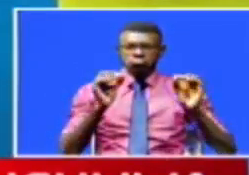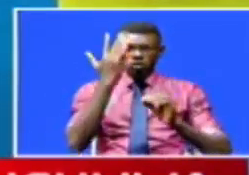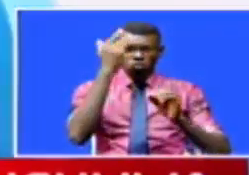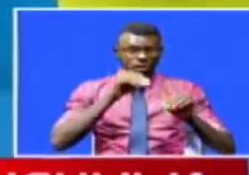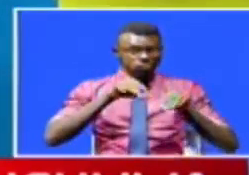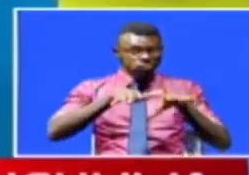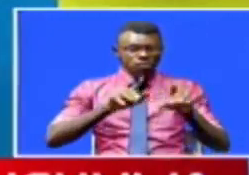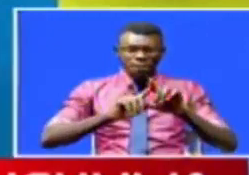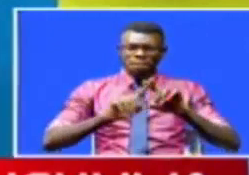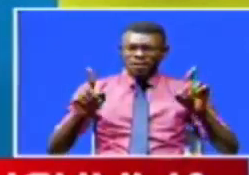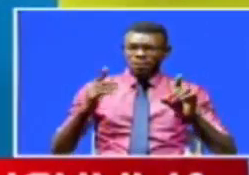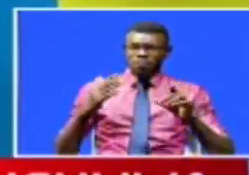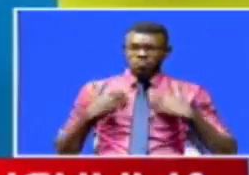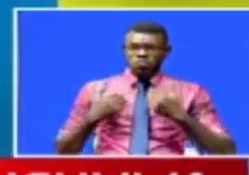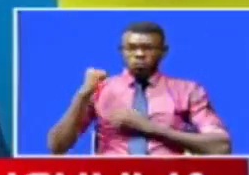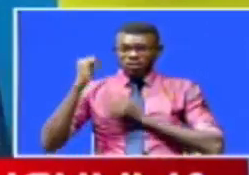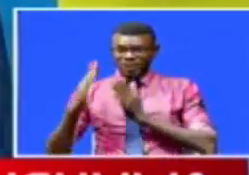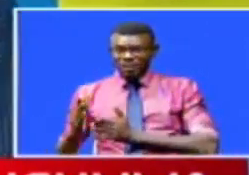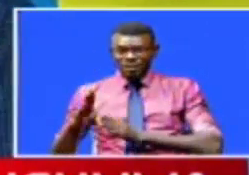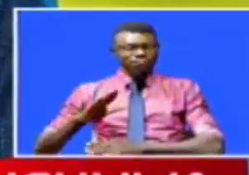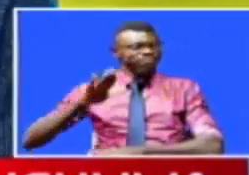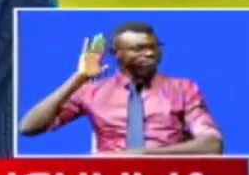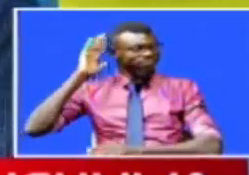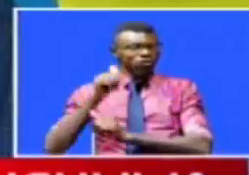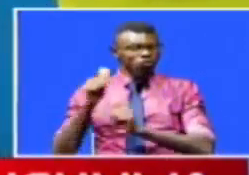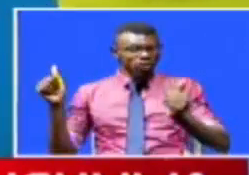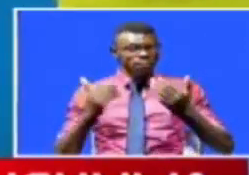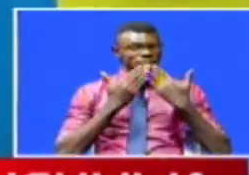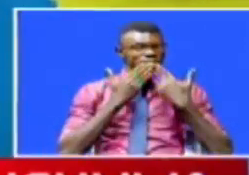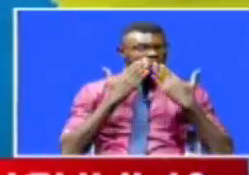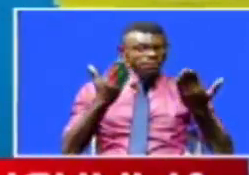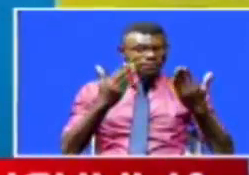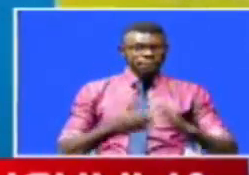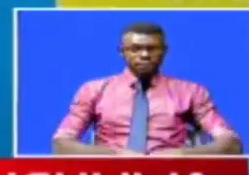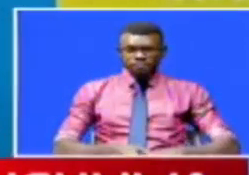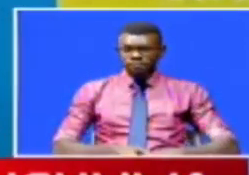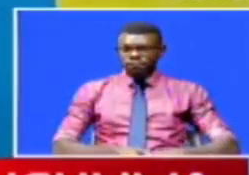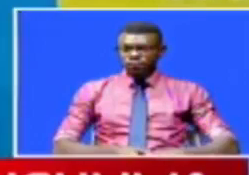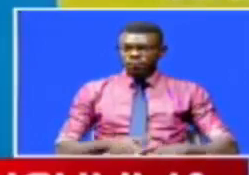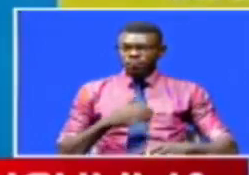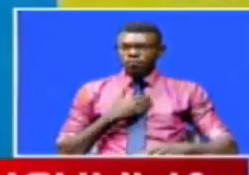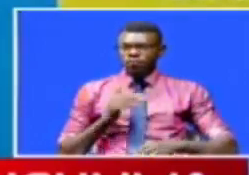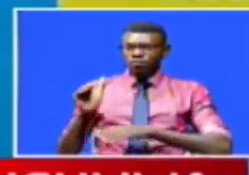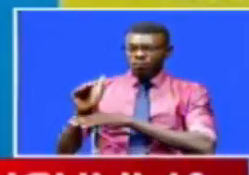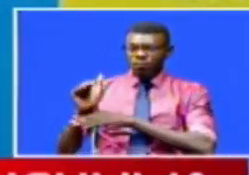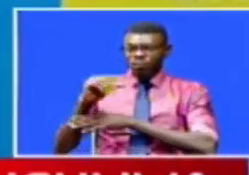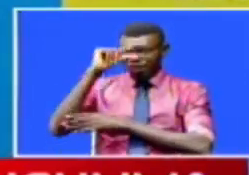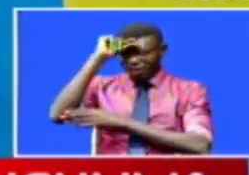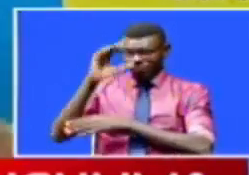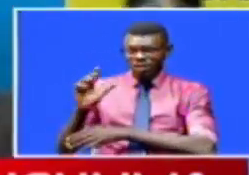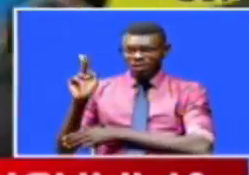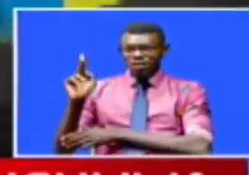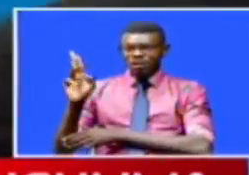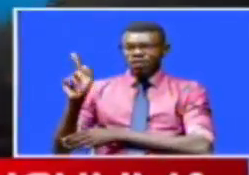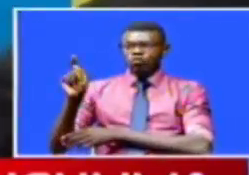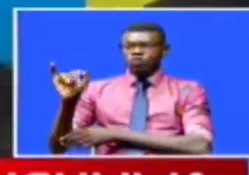they are heeding that very well. Thank you. Let me ask Governor Kuti to come to the podium.